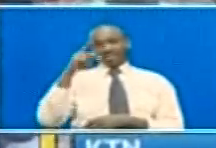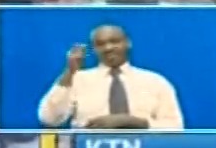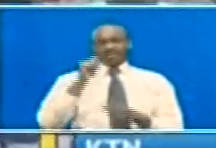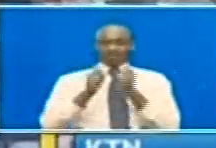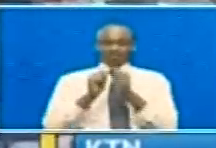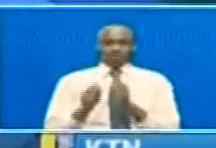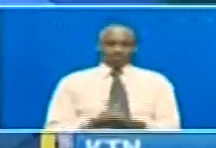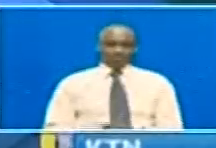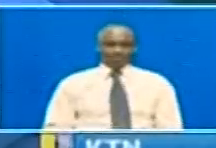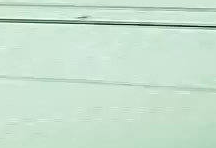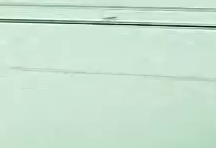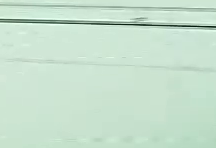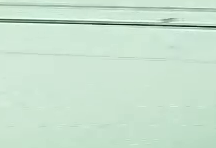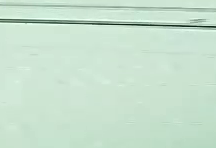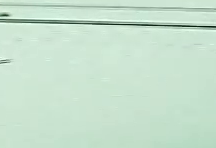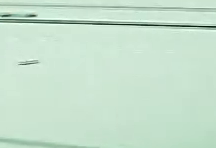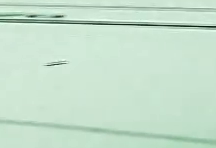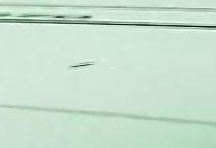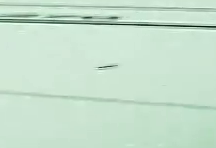KTN Sports.